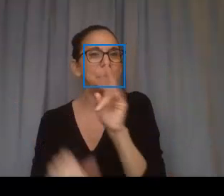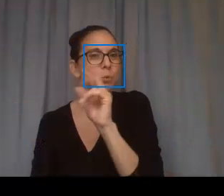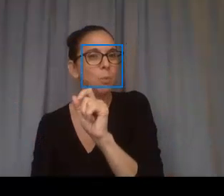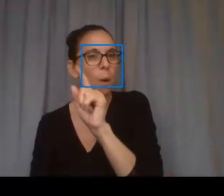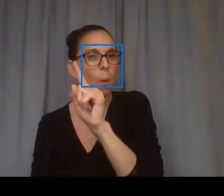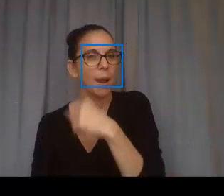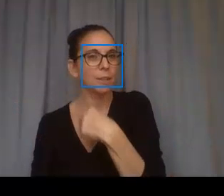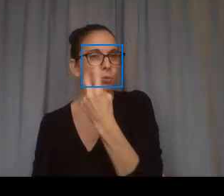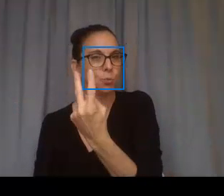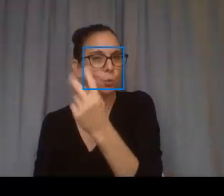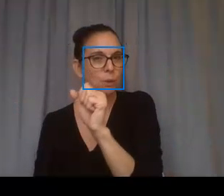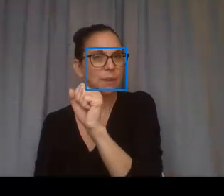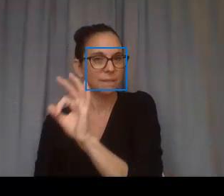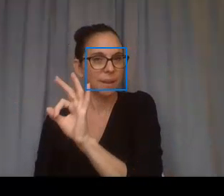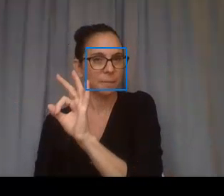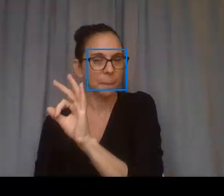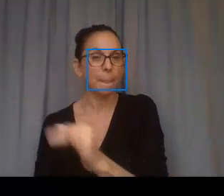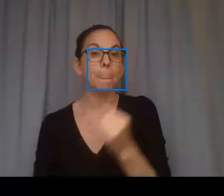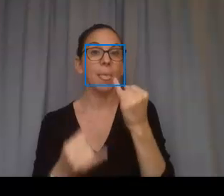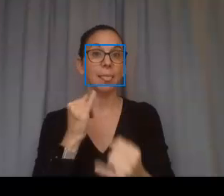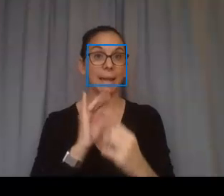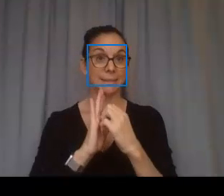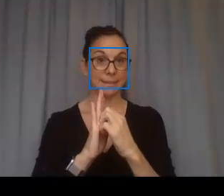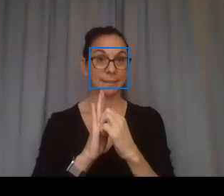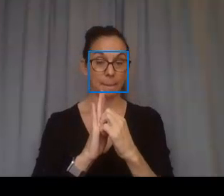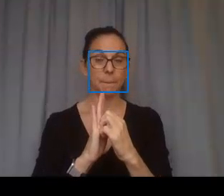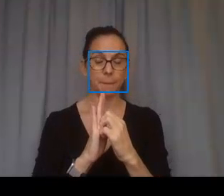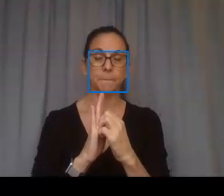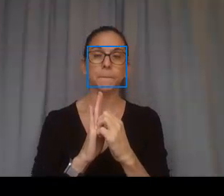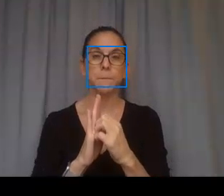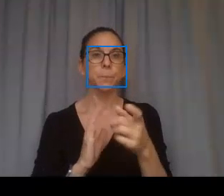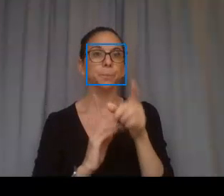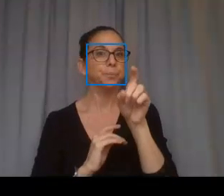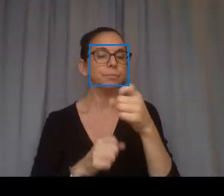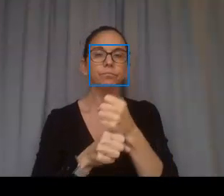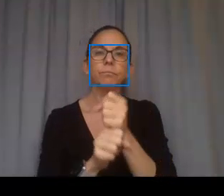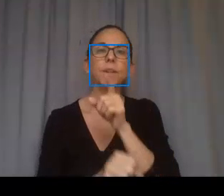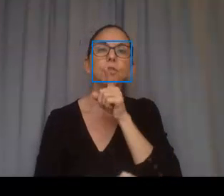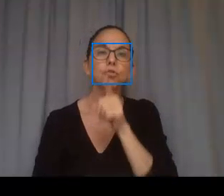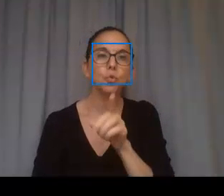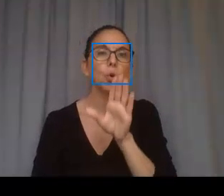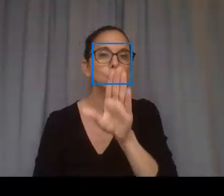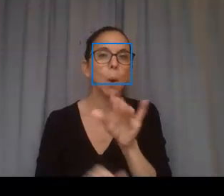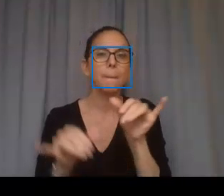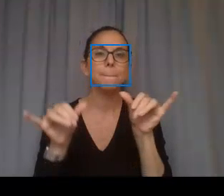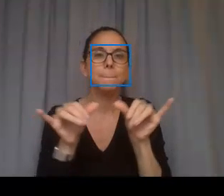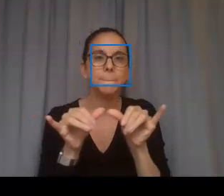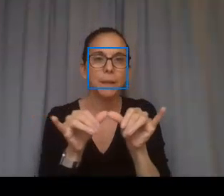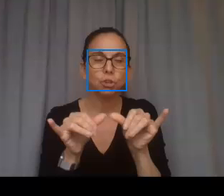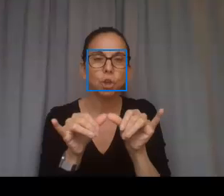last example, it just sort of brings home this idea that you need to make sure your measurements